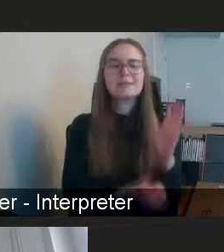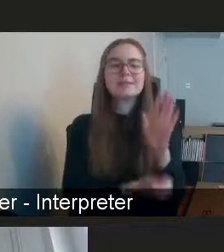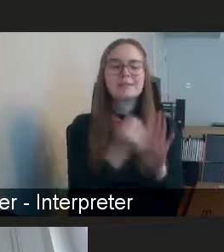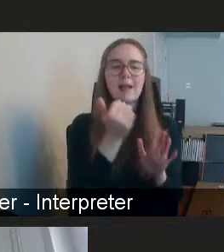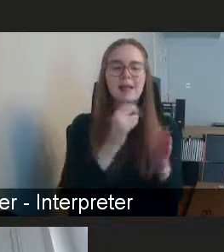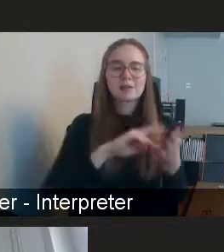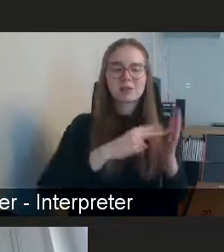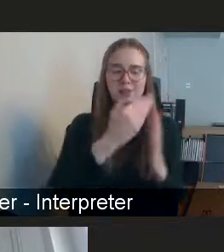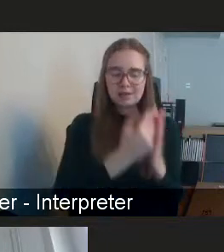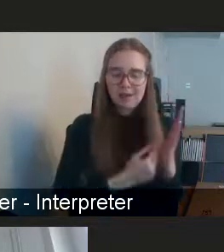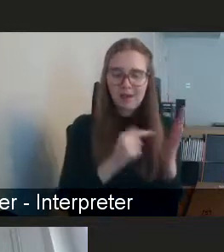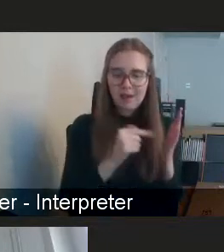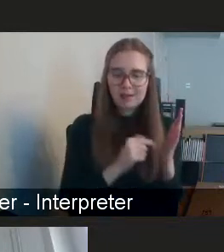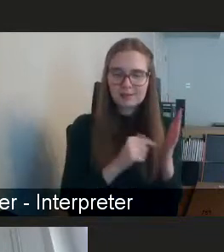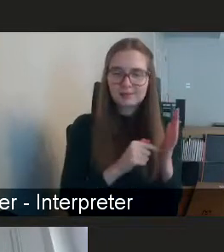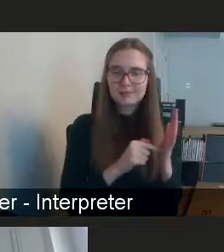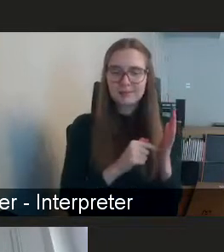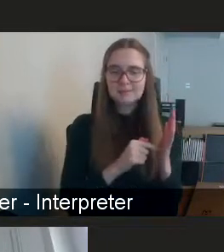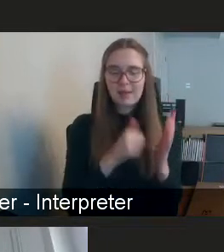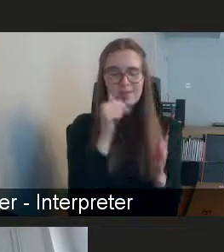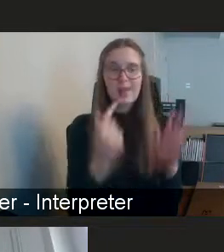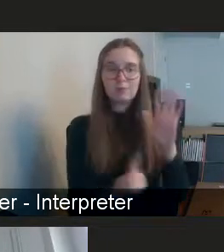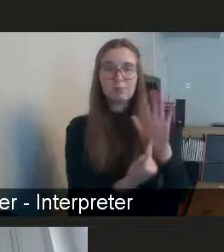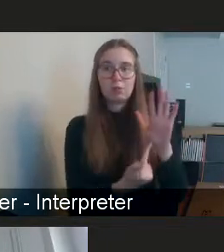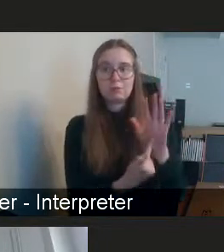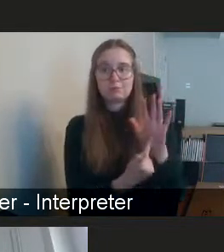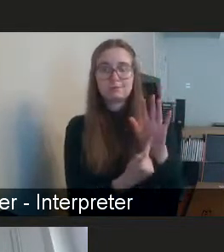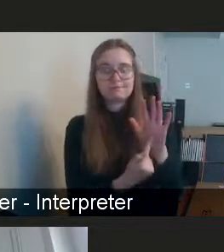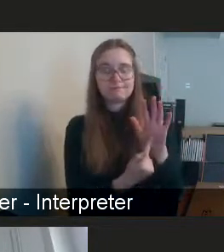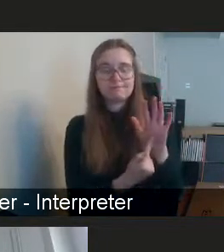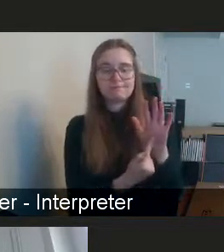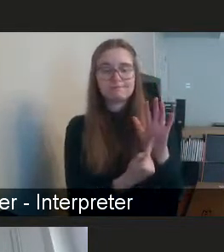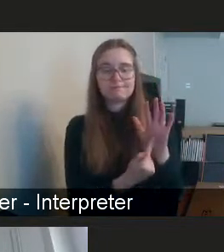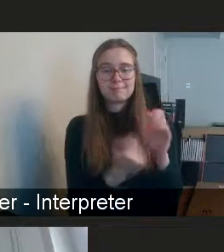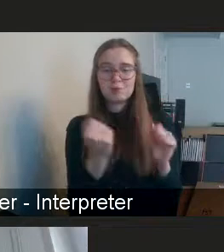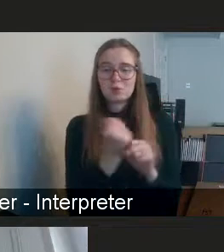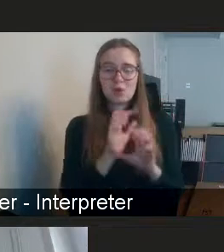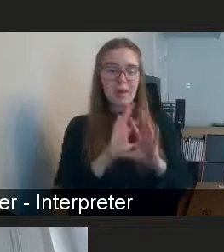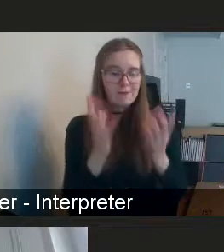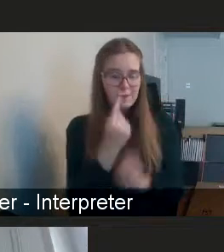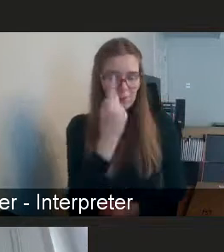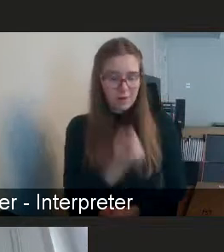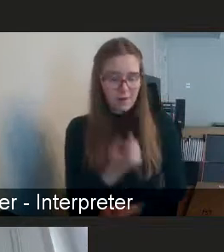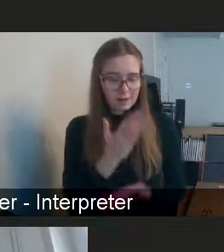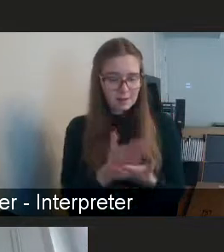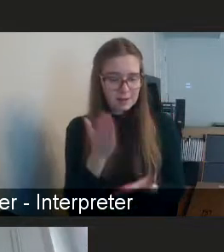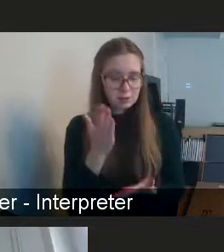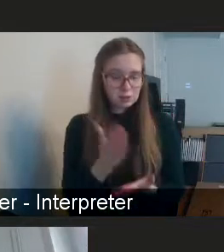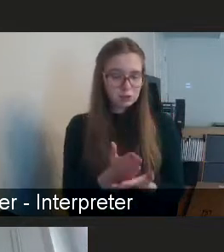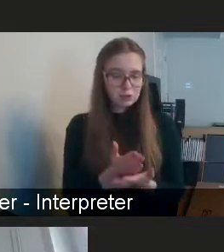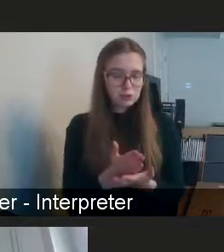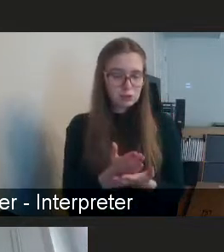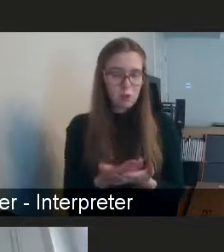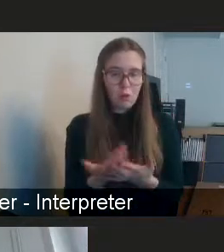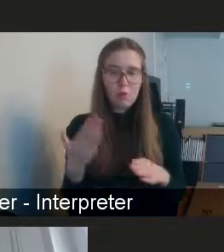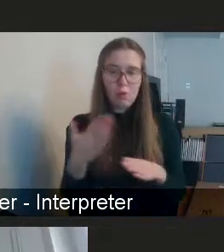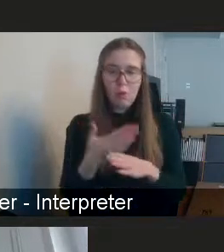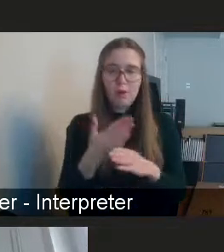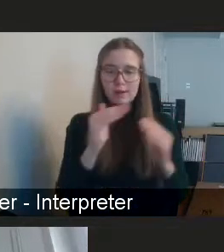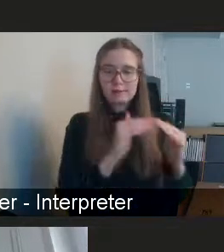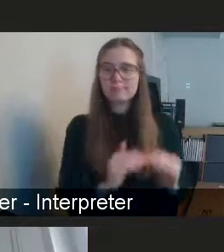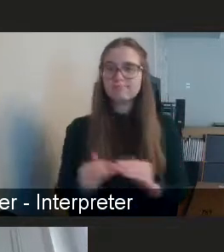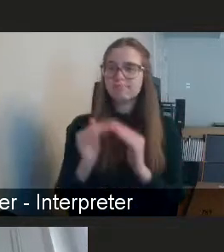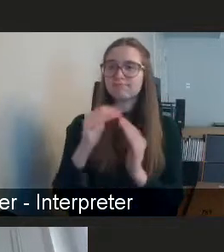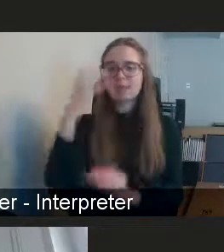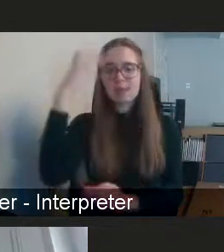I think it's absolutely key to you know, to do anything we can to ensure that we've the work working across government,